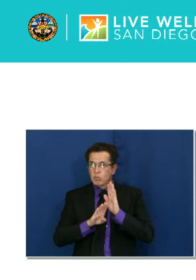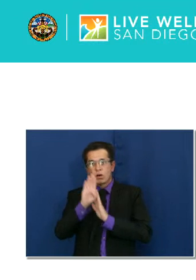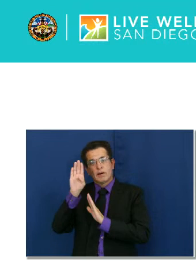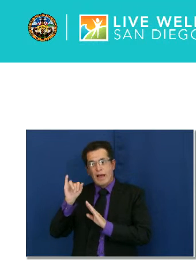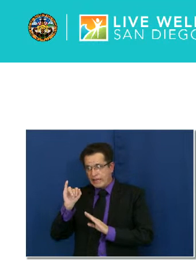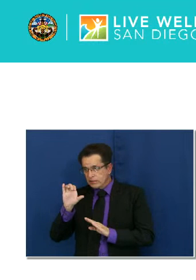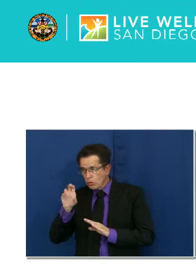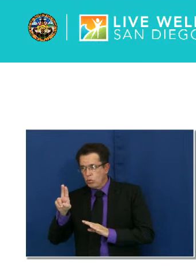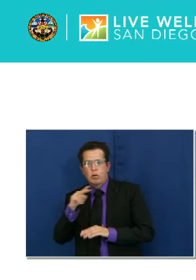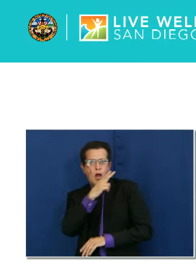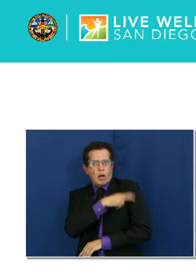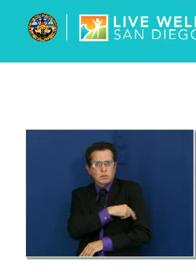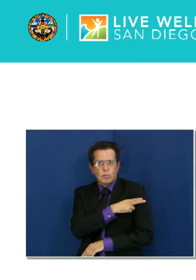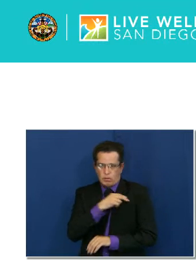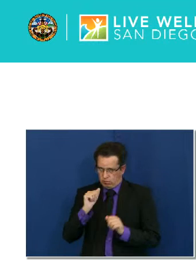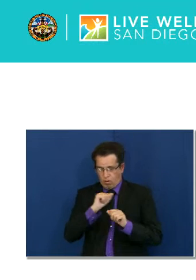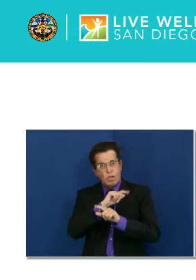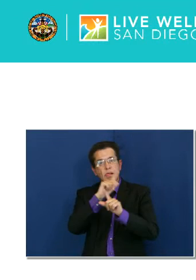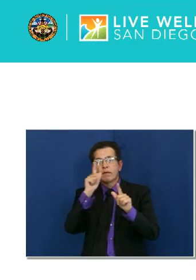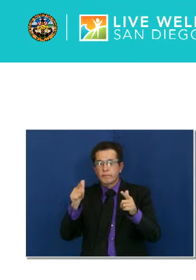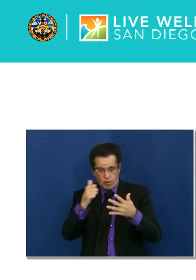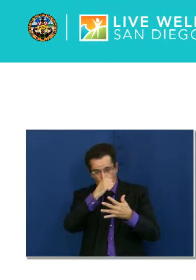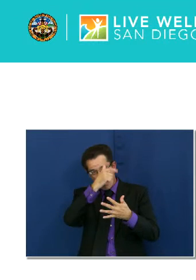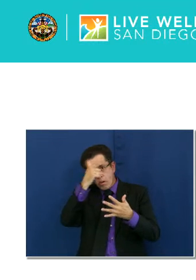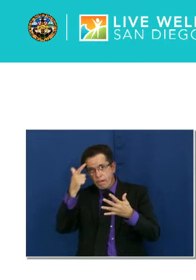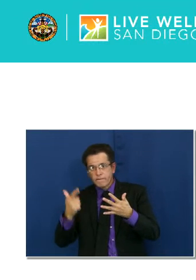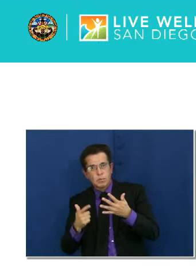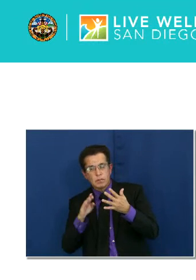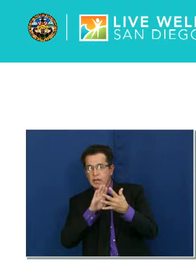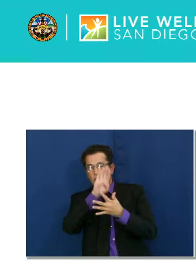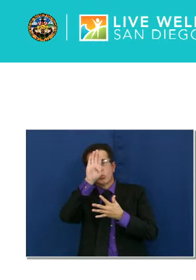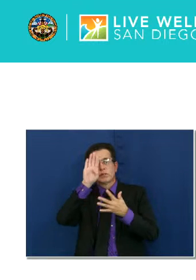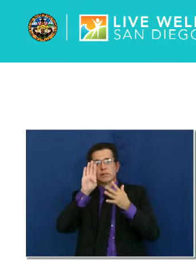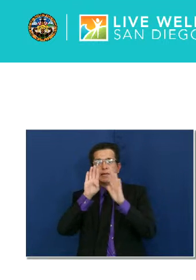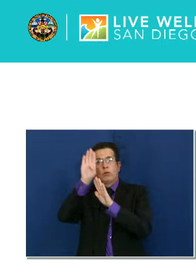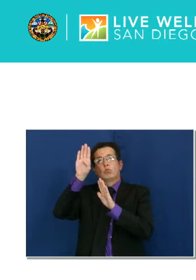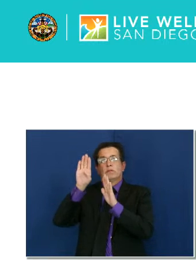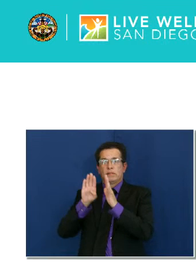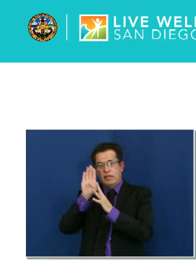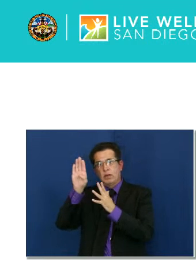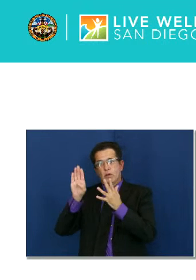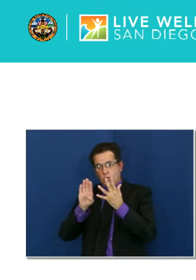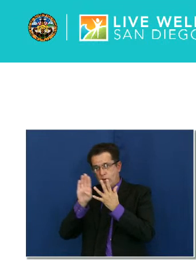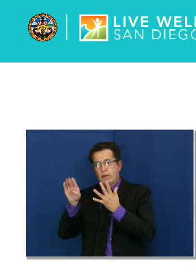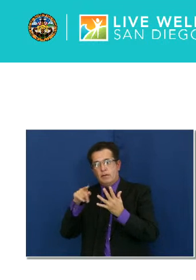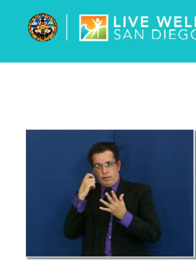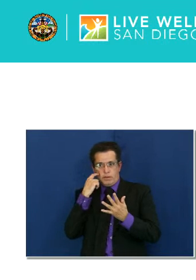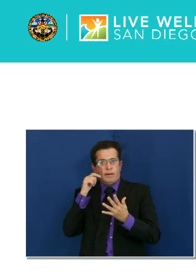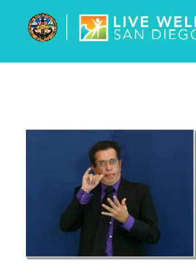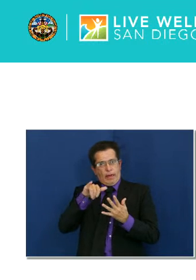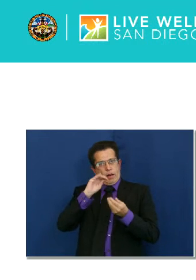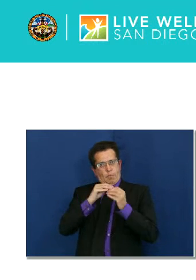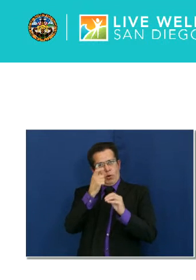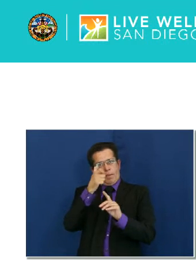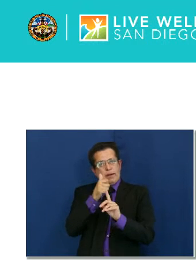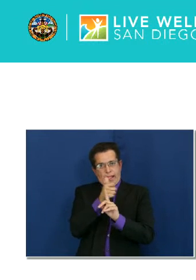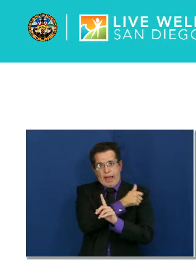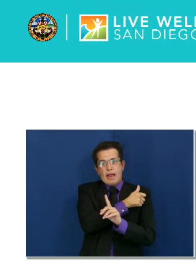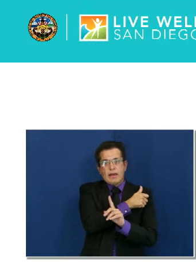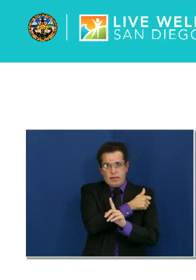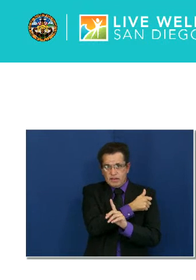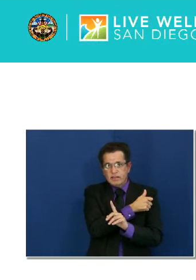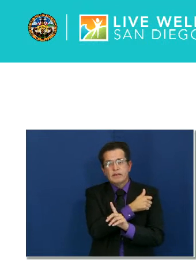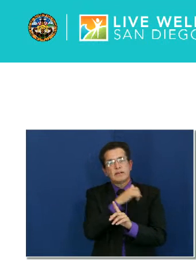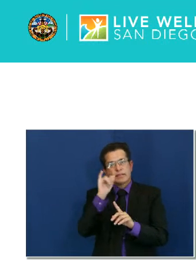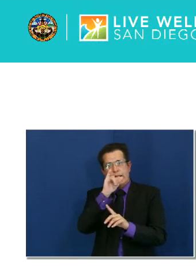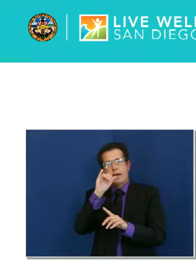increased, and this is should be noted that these factors are delayed. Outbreaks are